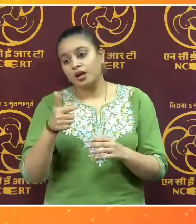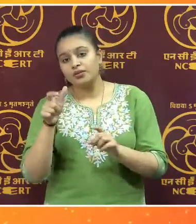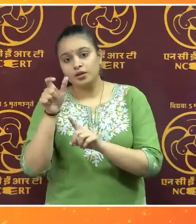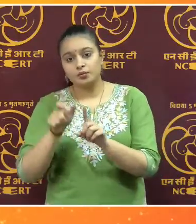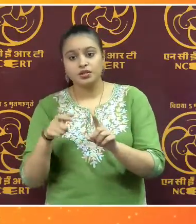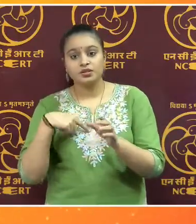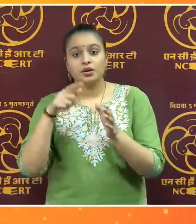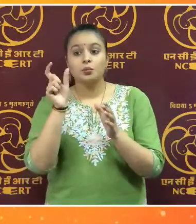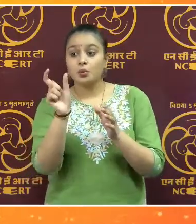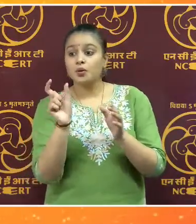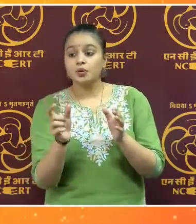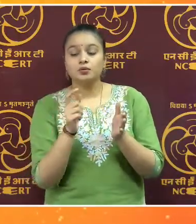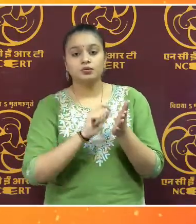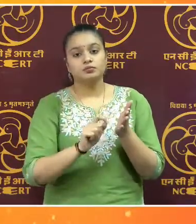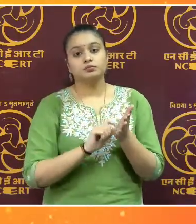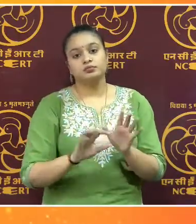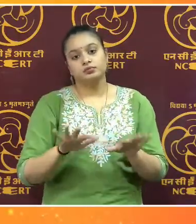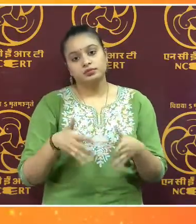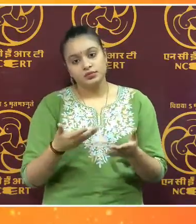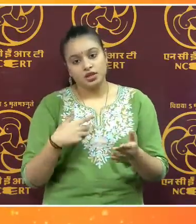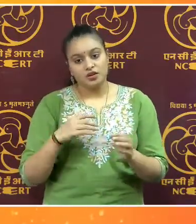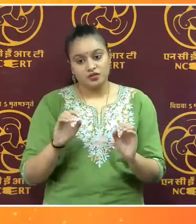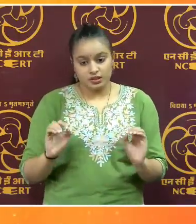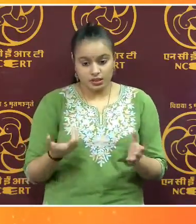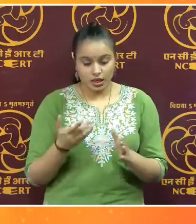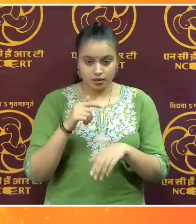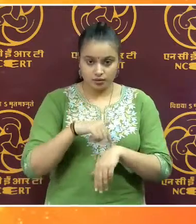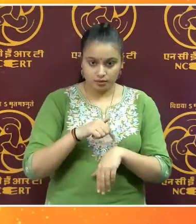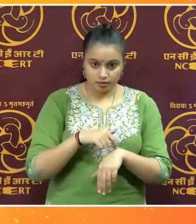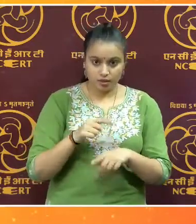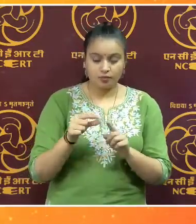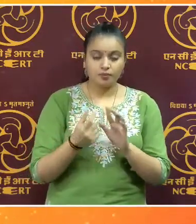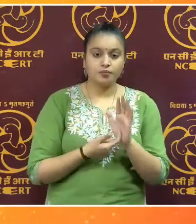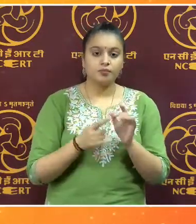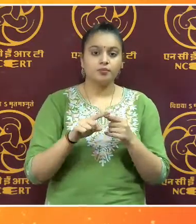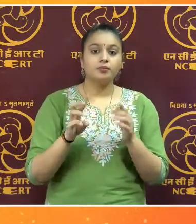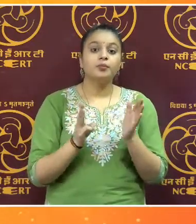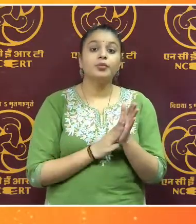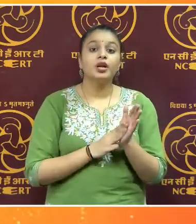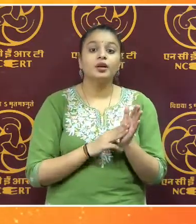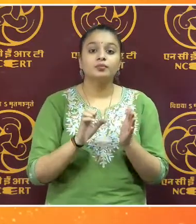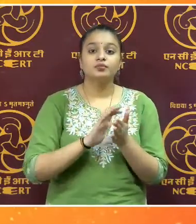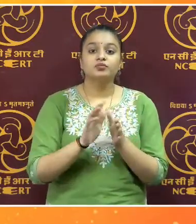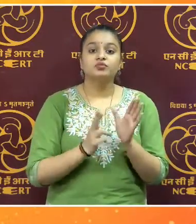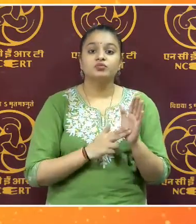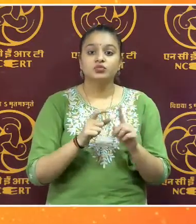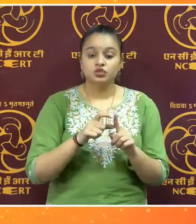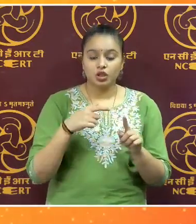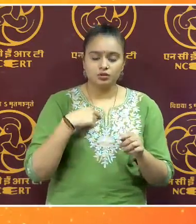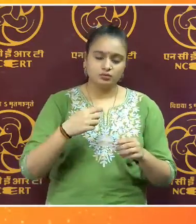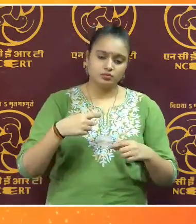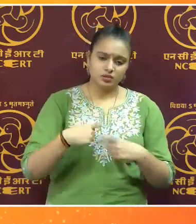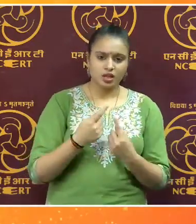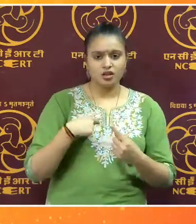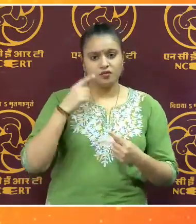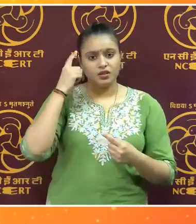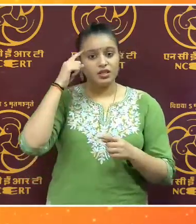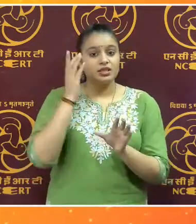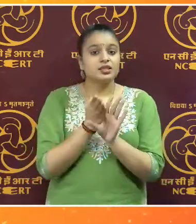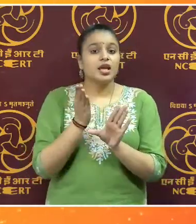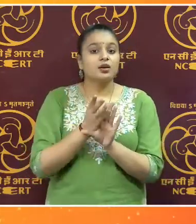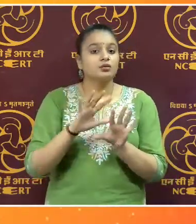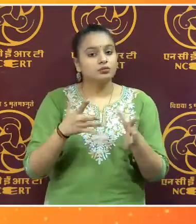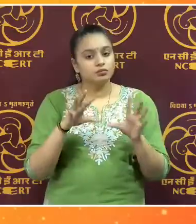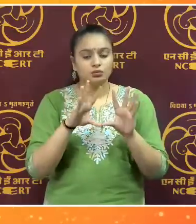in words. As such, in the beginning we talked about Munshi Premchand ji. They also understand this kind of a human psychology, and